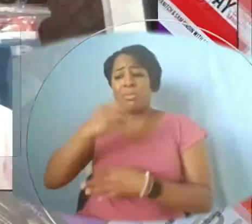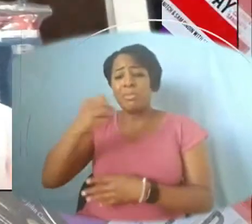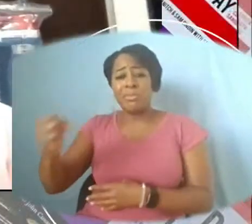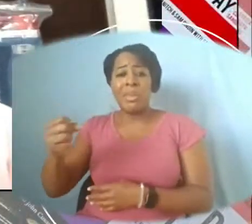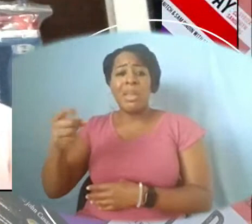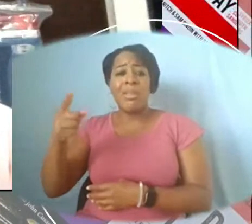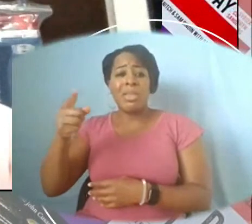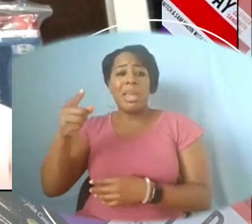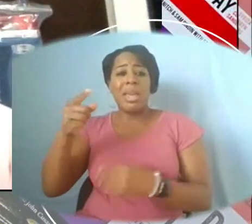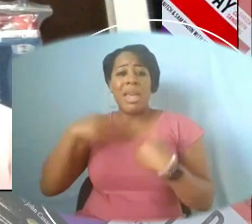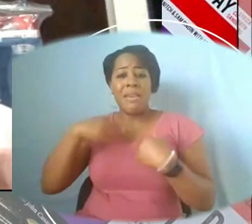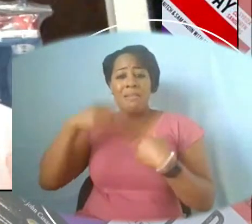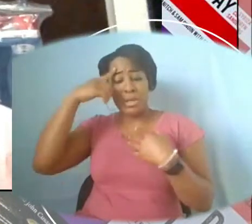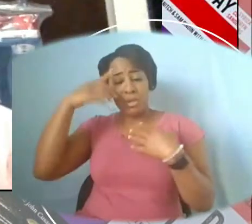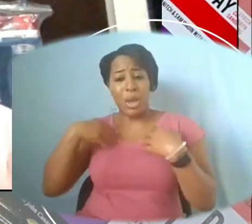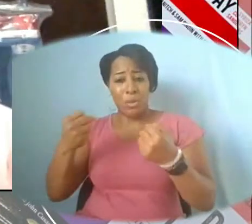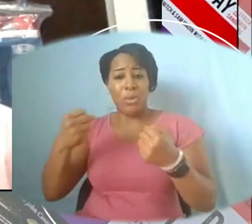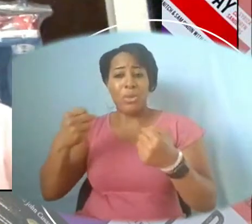mental health